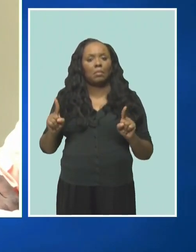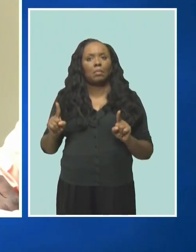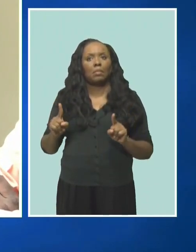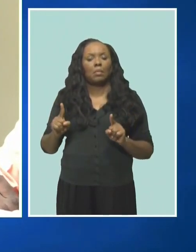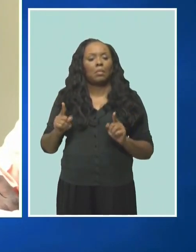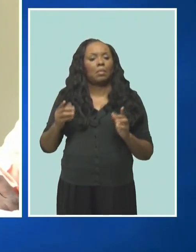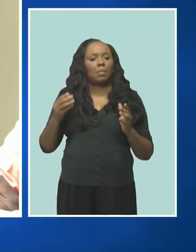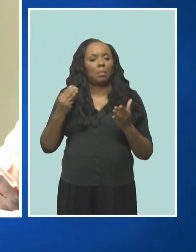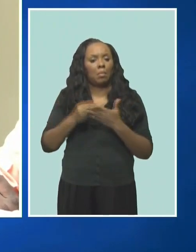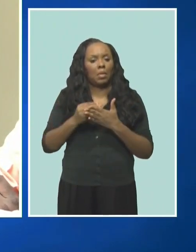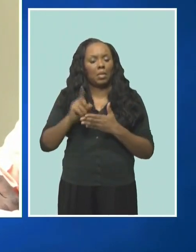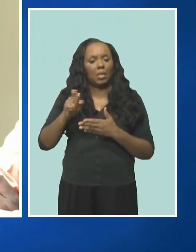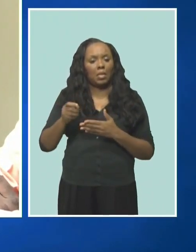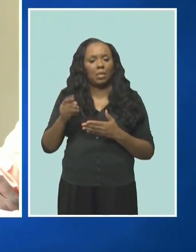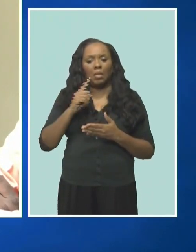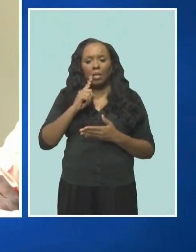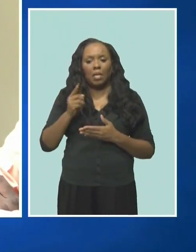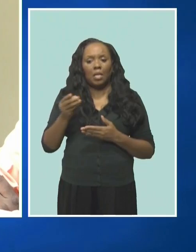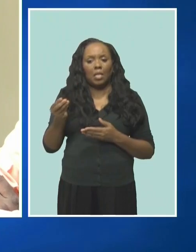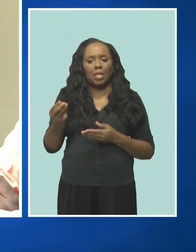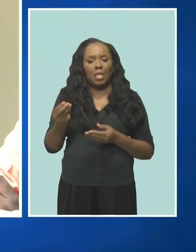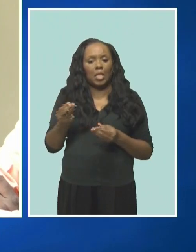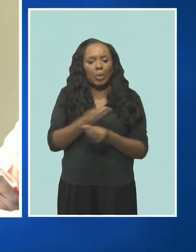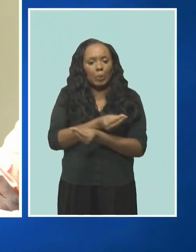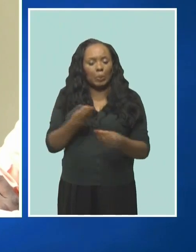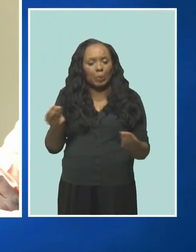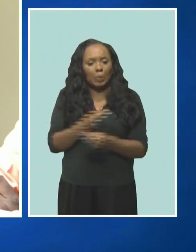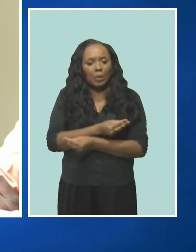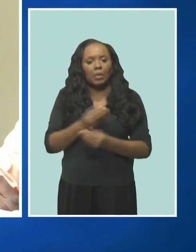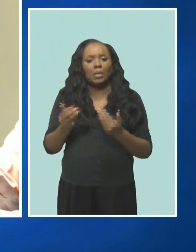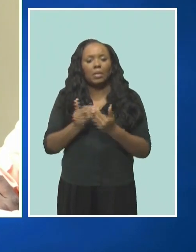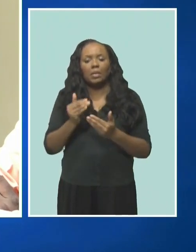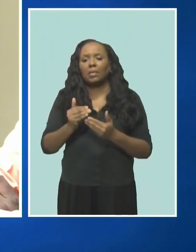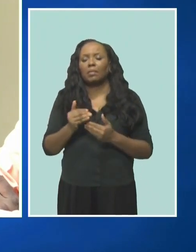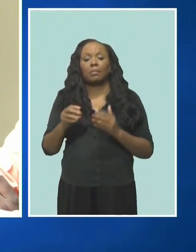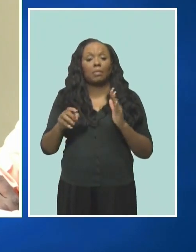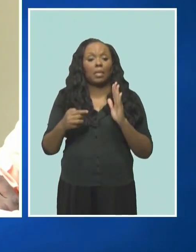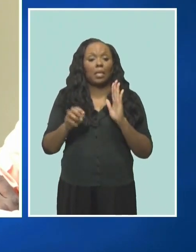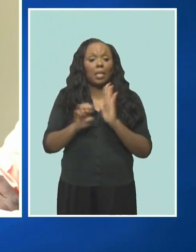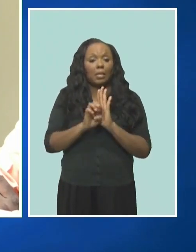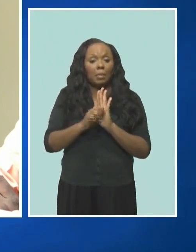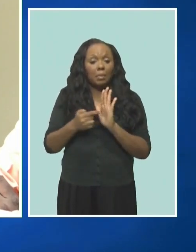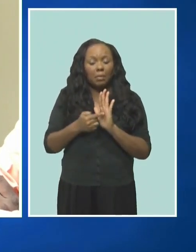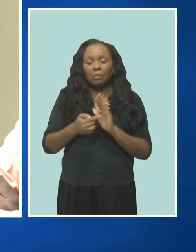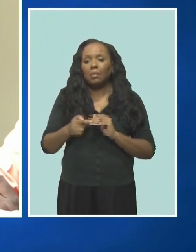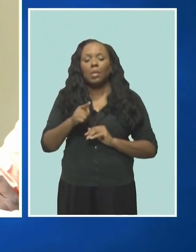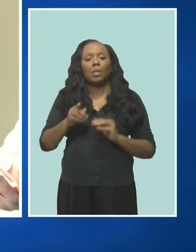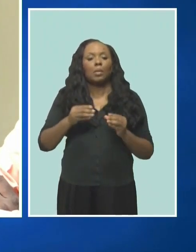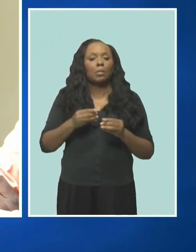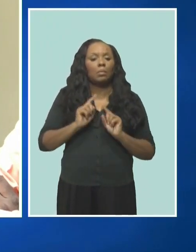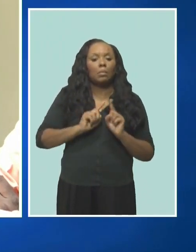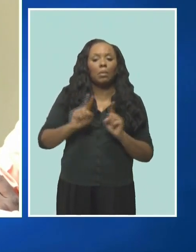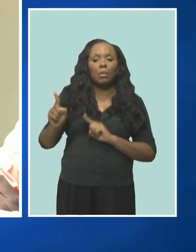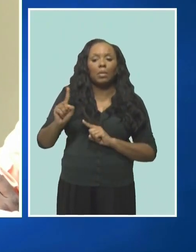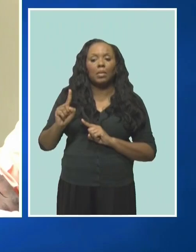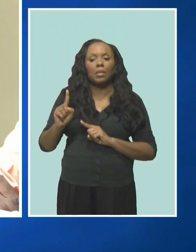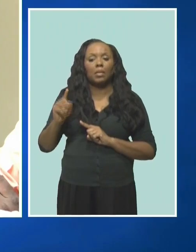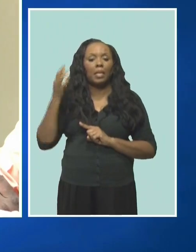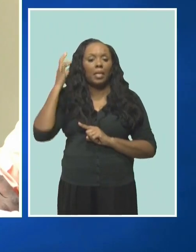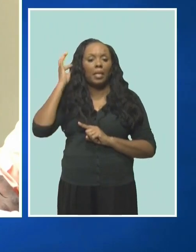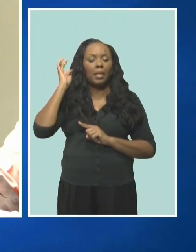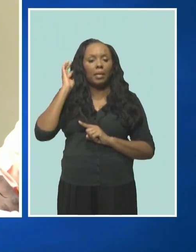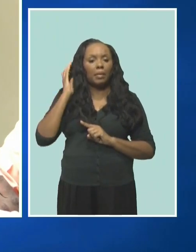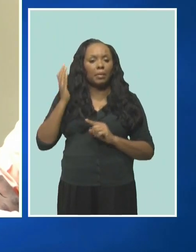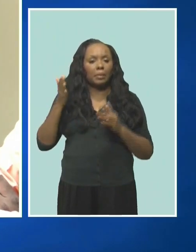money in a much easier and a simpler way. So, for example, you can be going to the hairdresser or to any service provider, and instead of having to walk